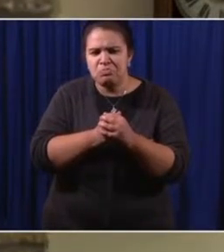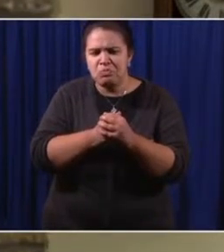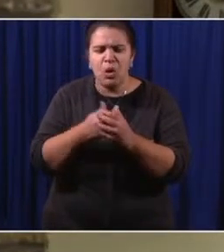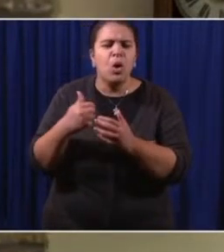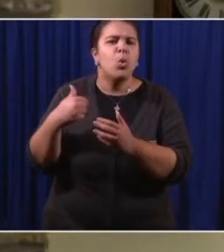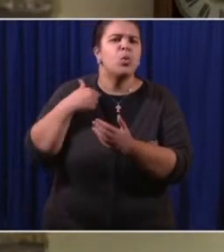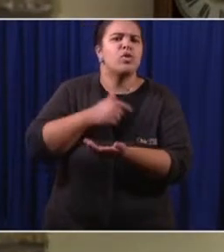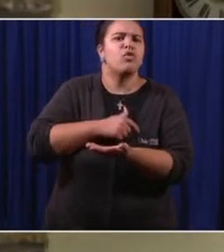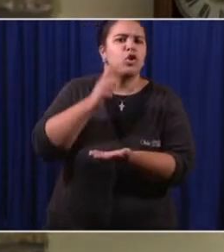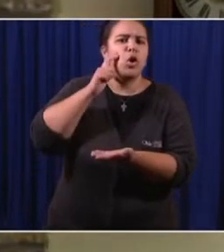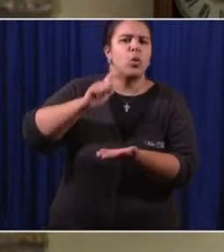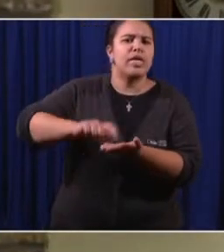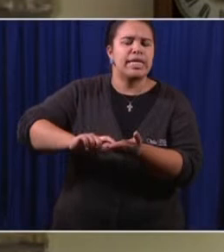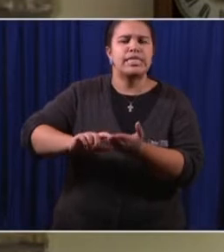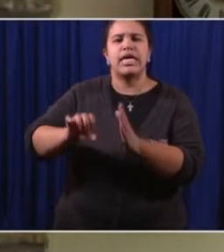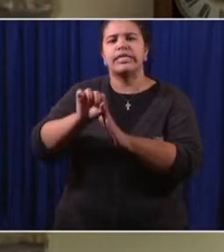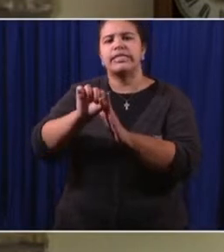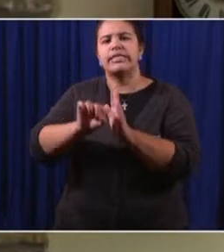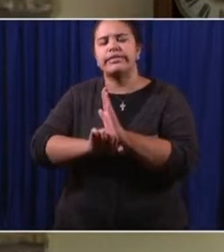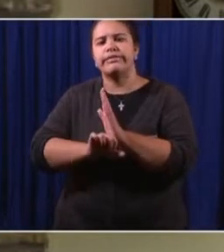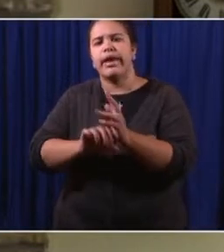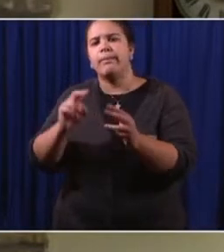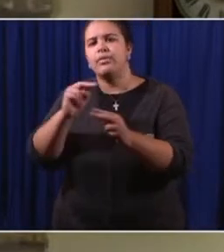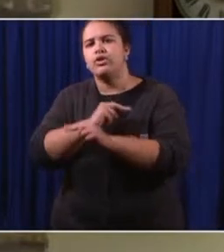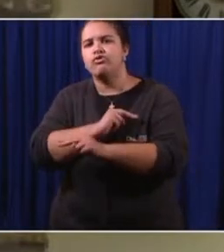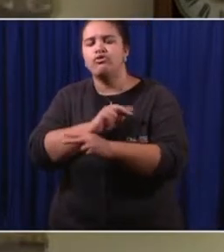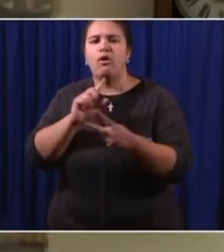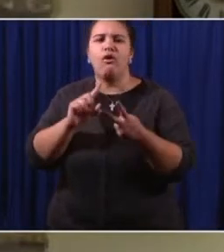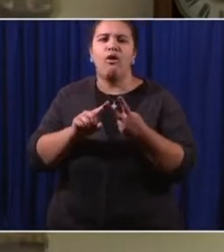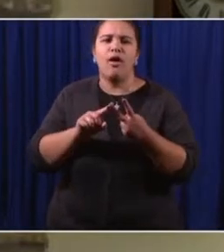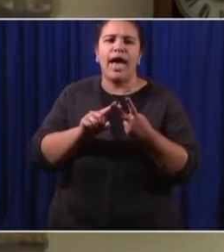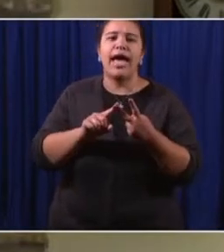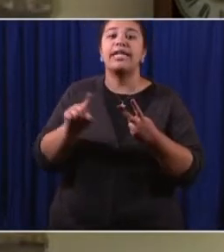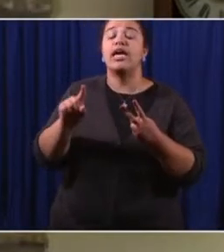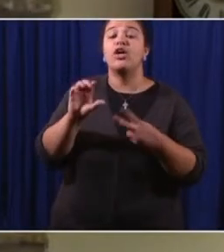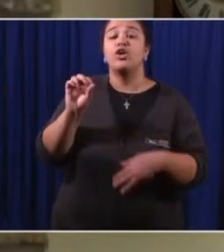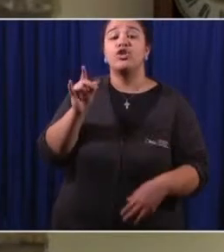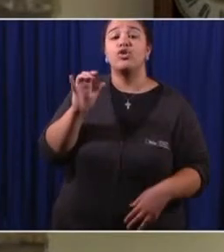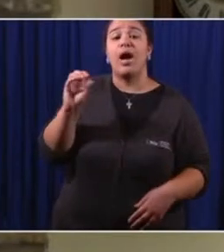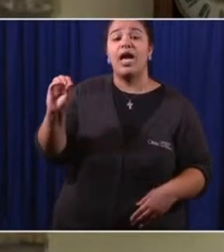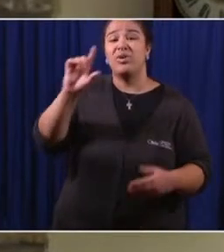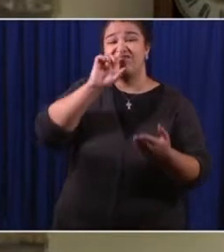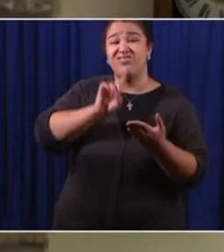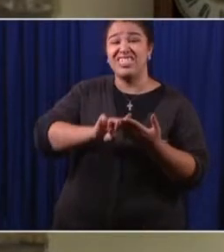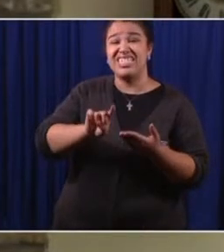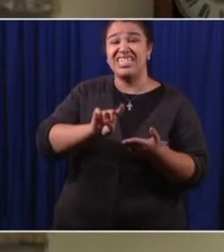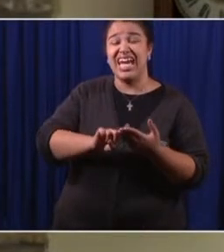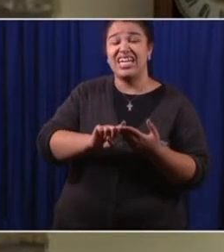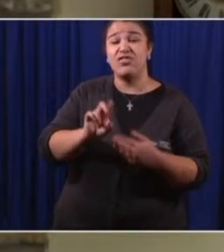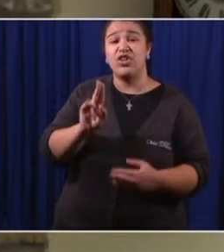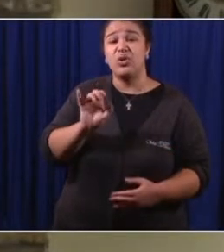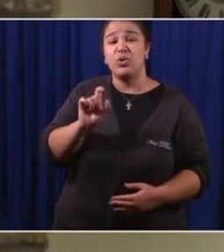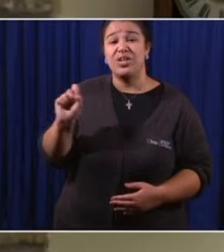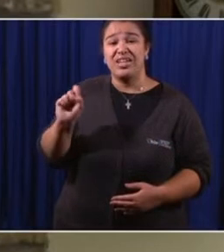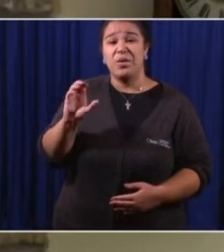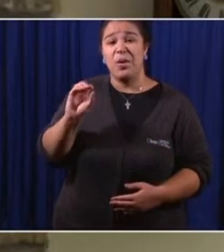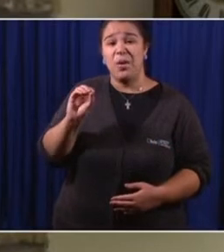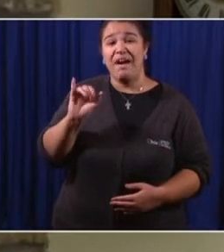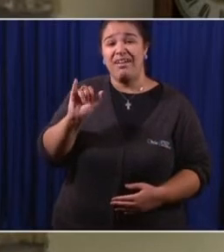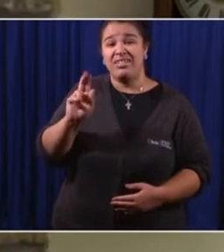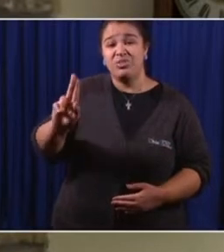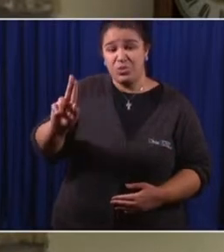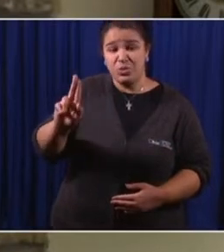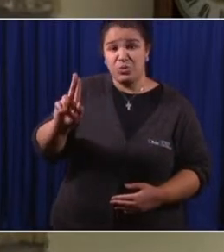State Patrol's Ohio Inspection or Investigative Unit, in some cases multiple times,